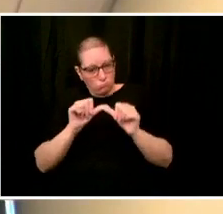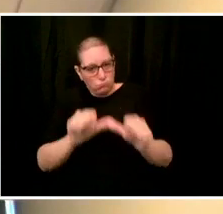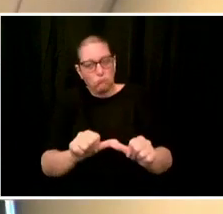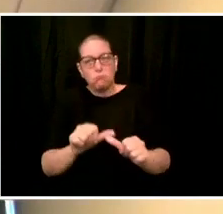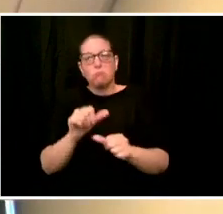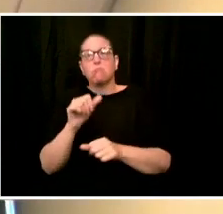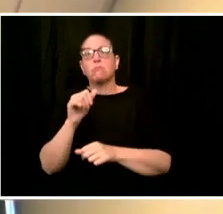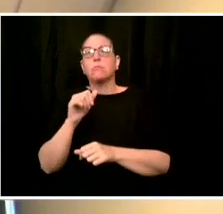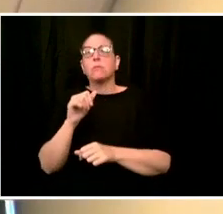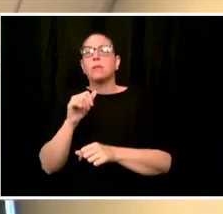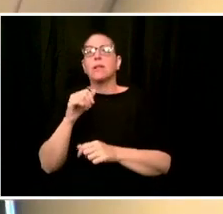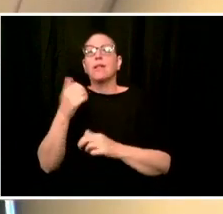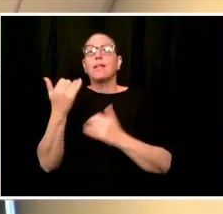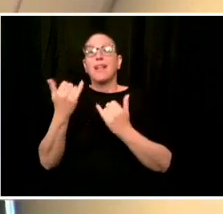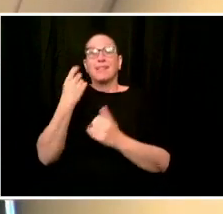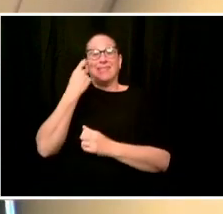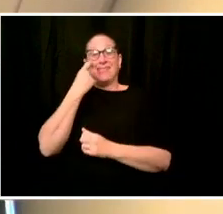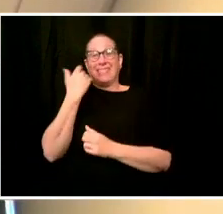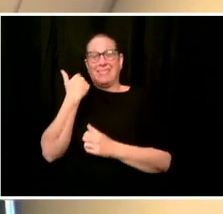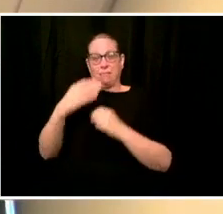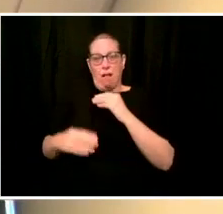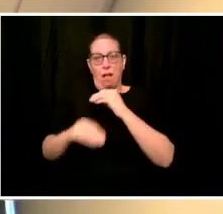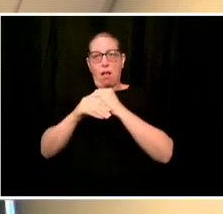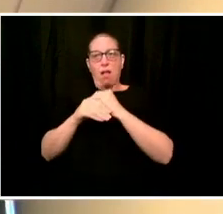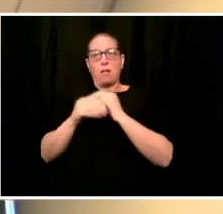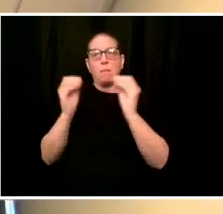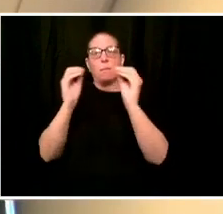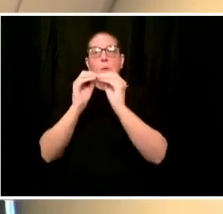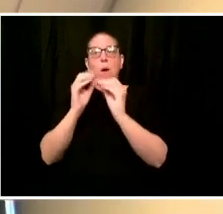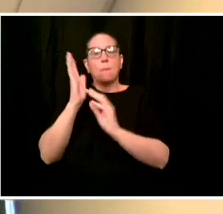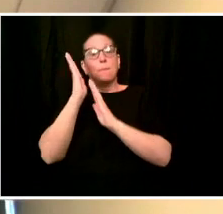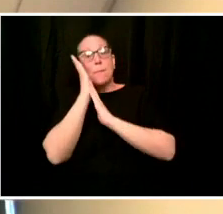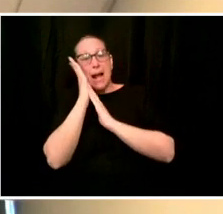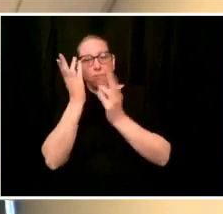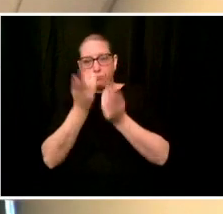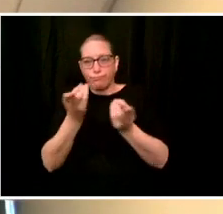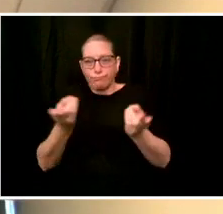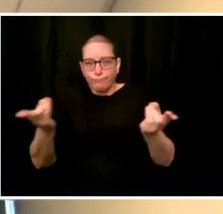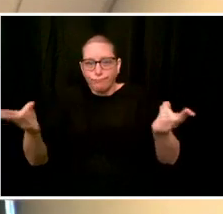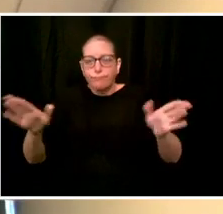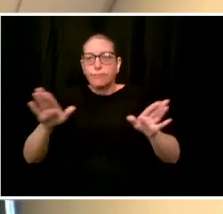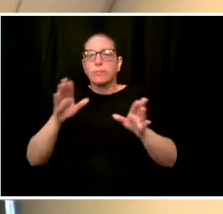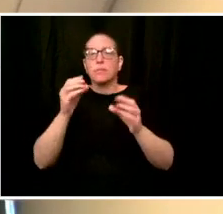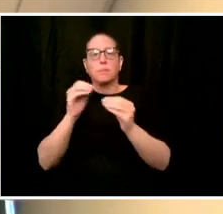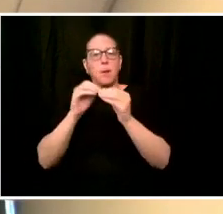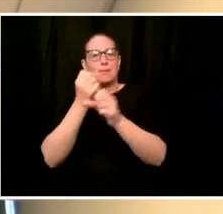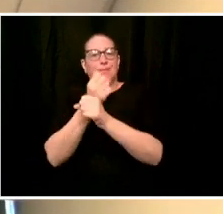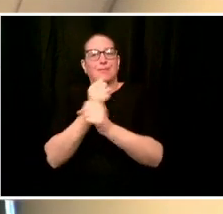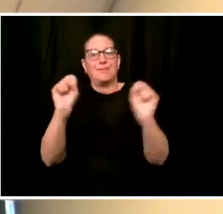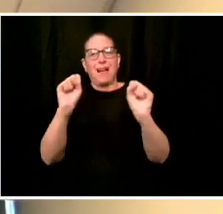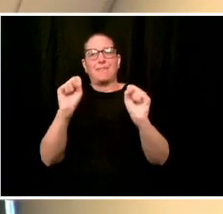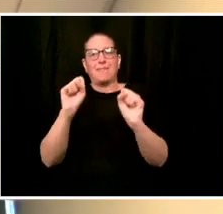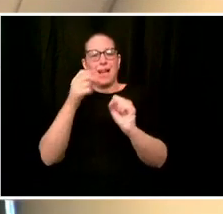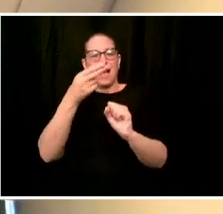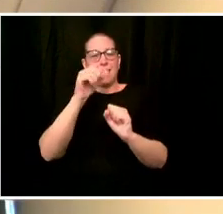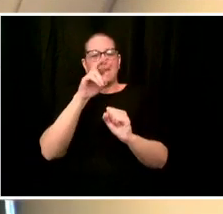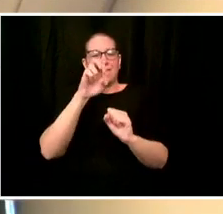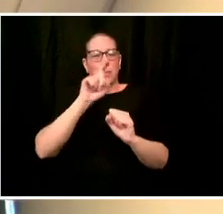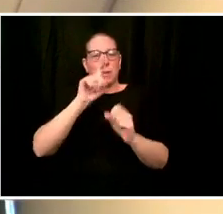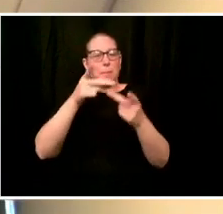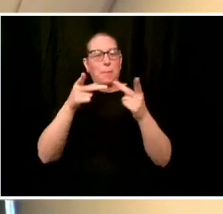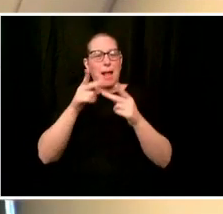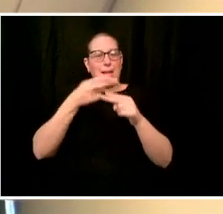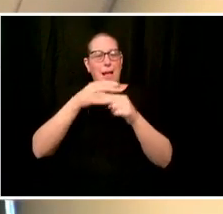and those are the low barrier beds that we've had great success over the last 3 years. Once people are in those beds, if people actually over